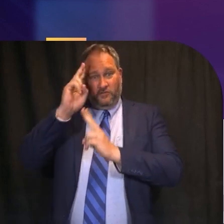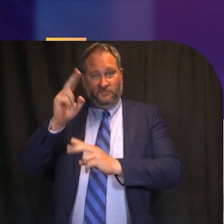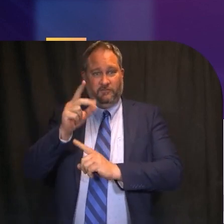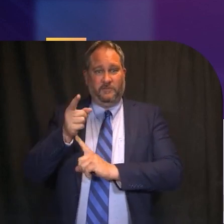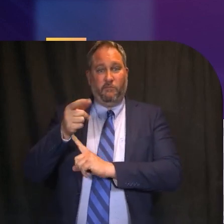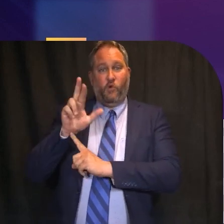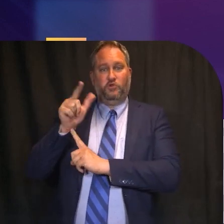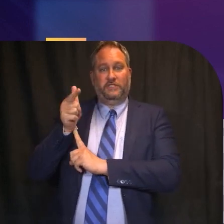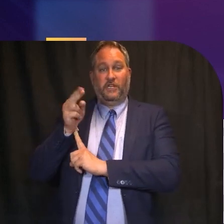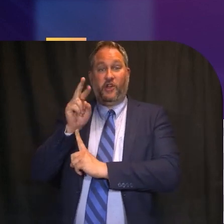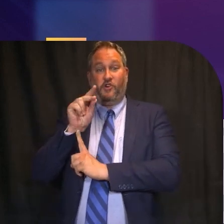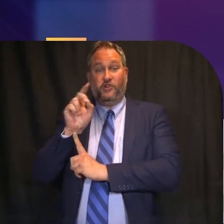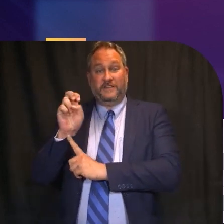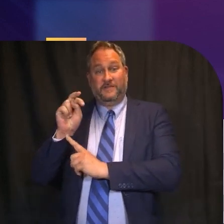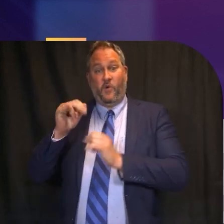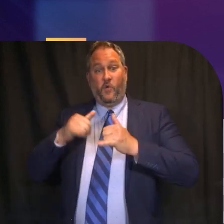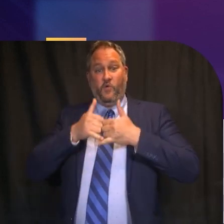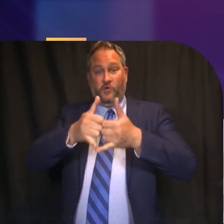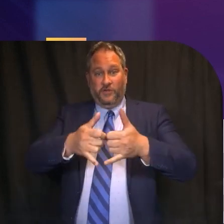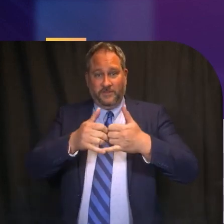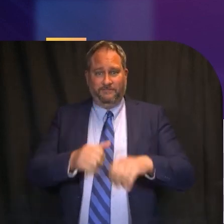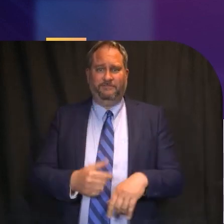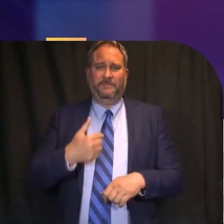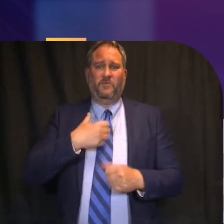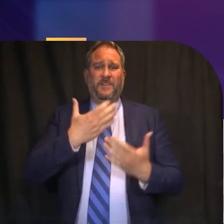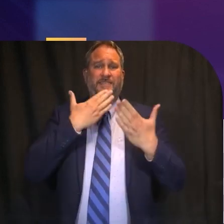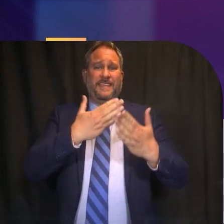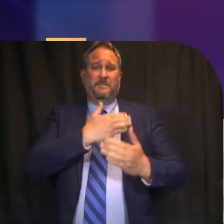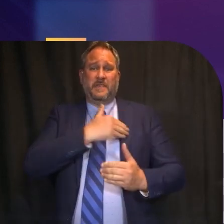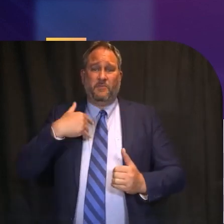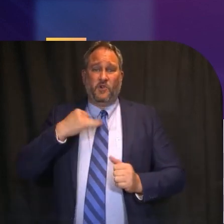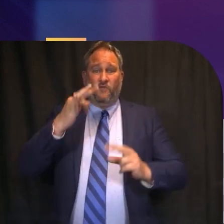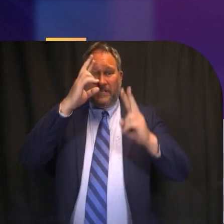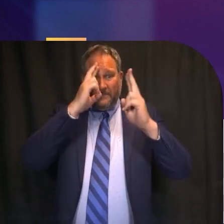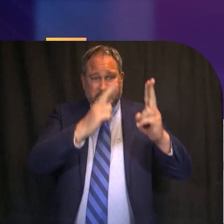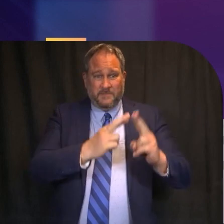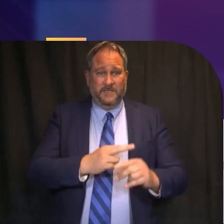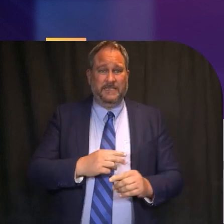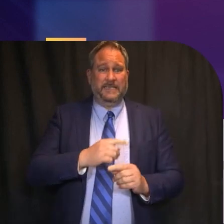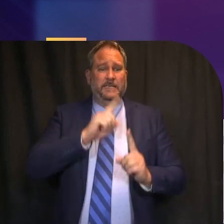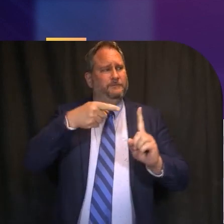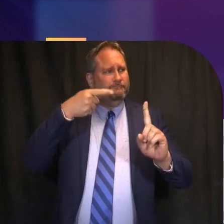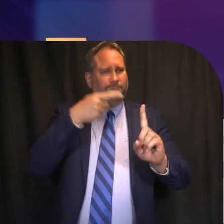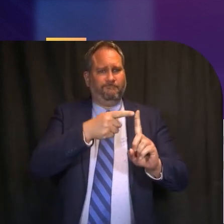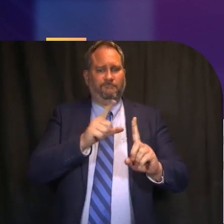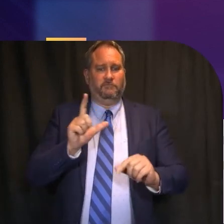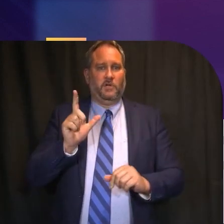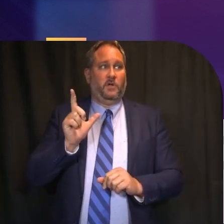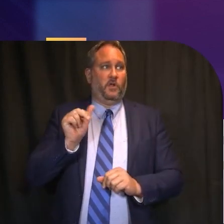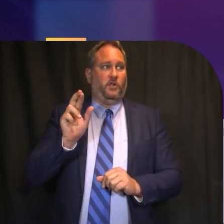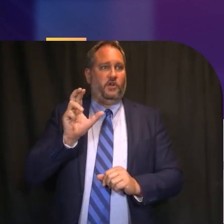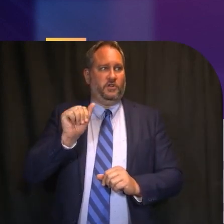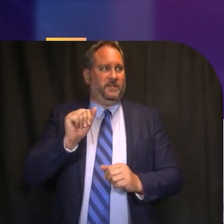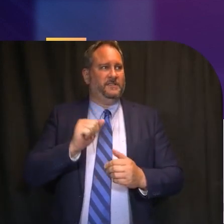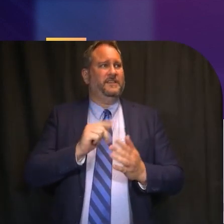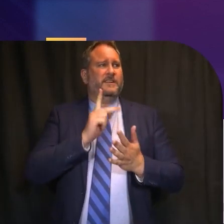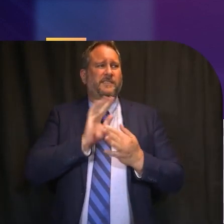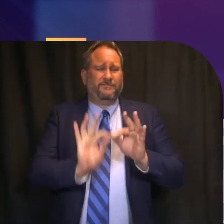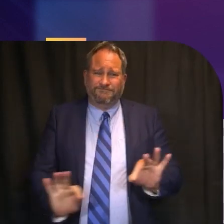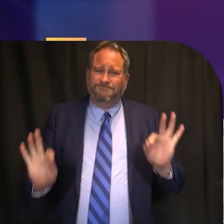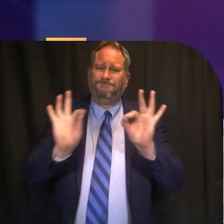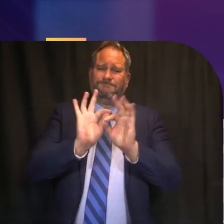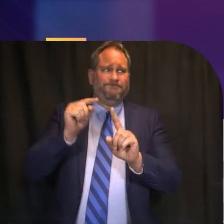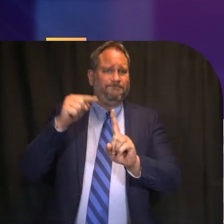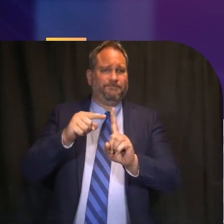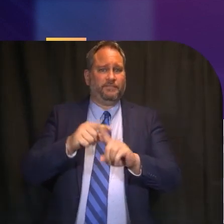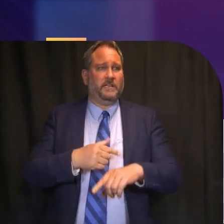for their consideration and belief in my project and its importance. Most importantly, I must thank my mom, Karen Boyd, and my dad,